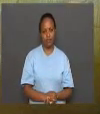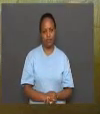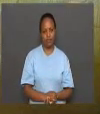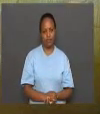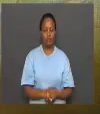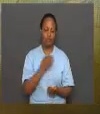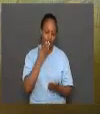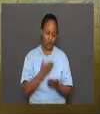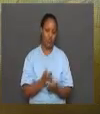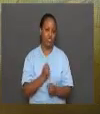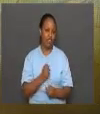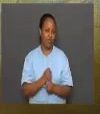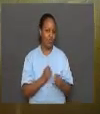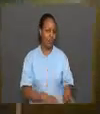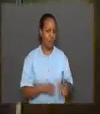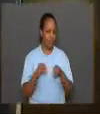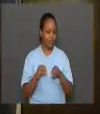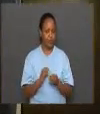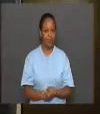Well done, students.